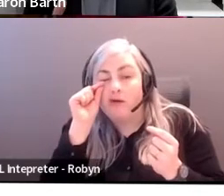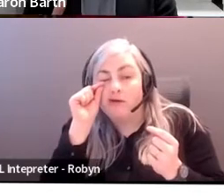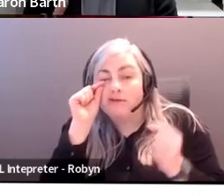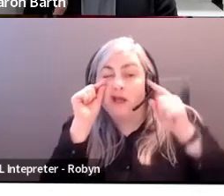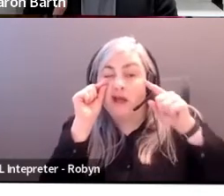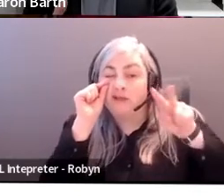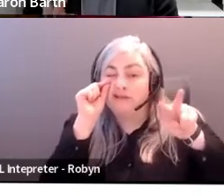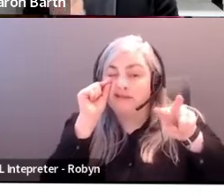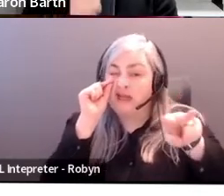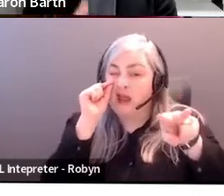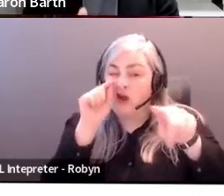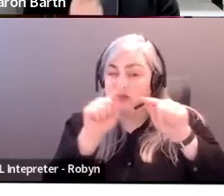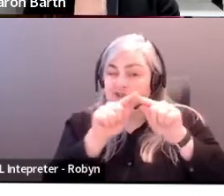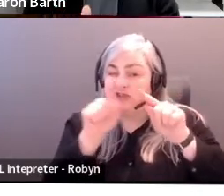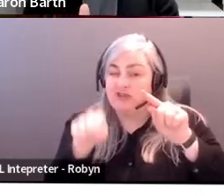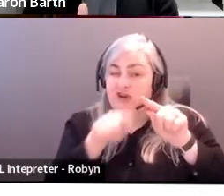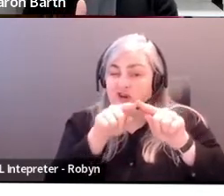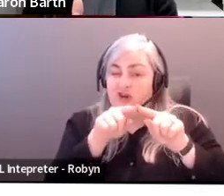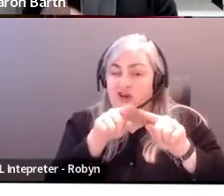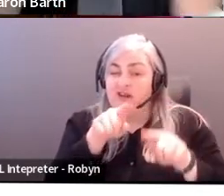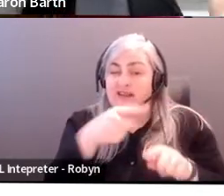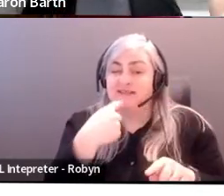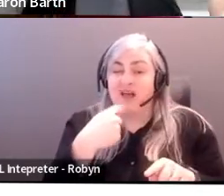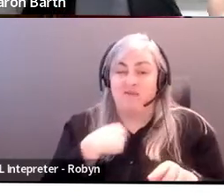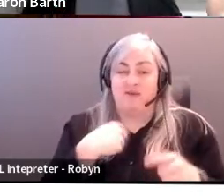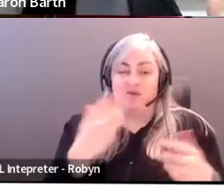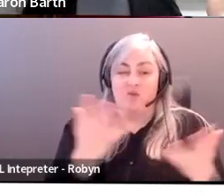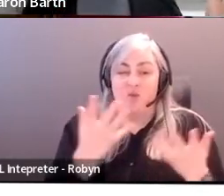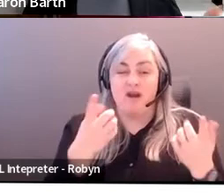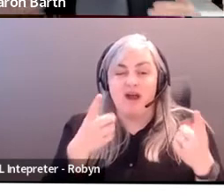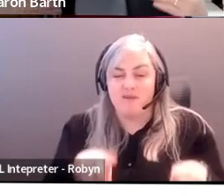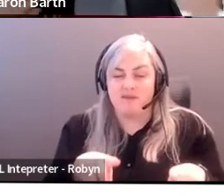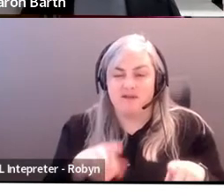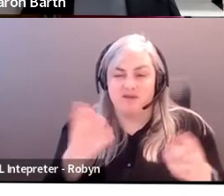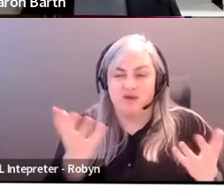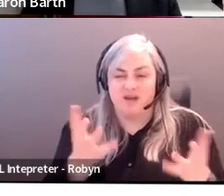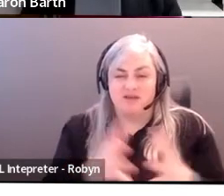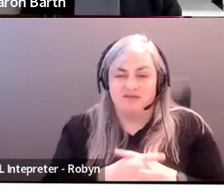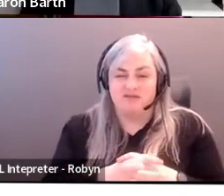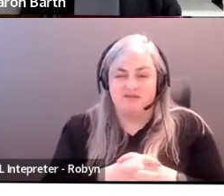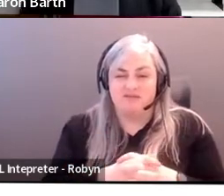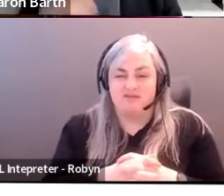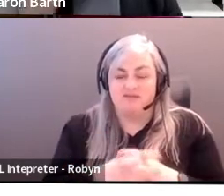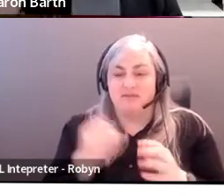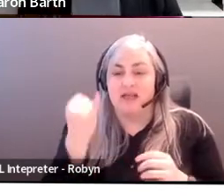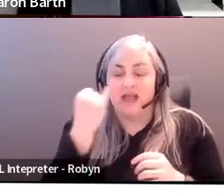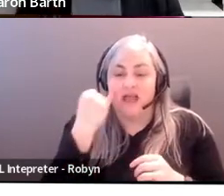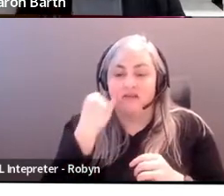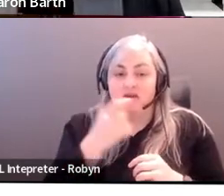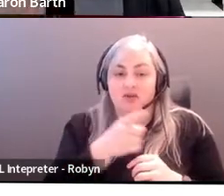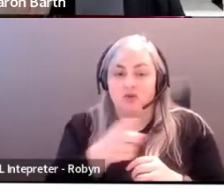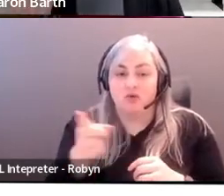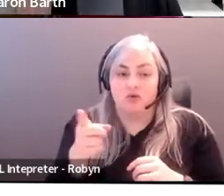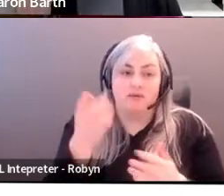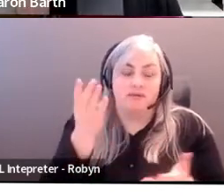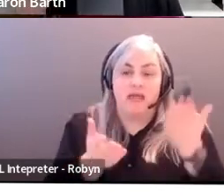circle, and tell me what happens. Just tell me what happens. And if you need, and you may need